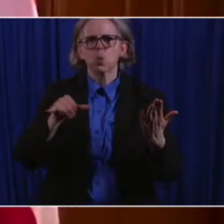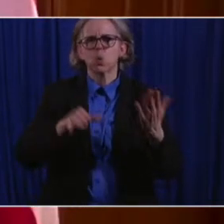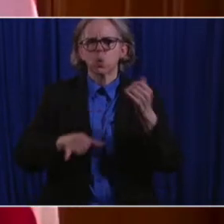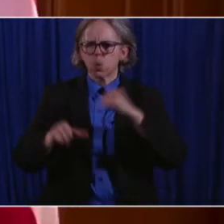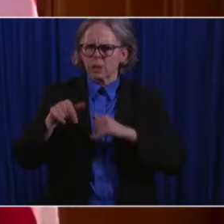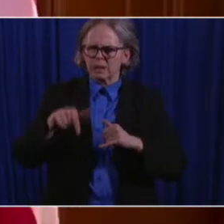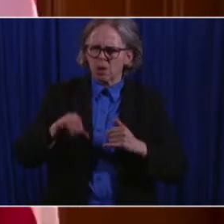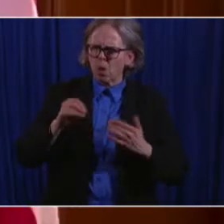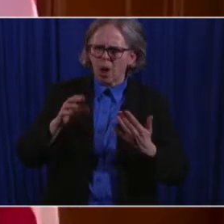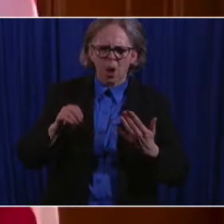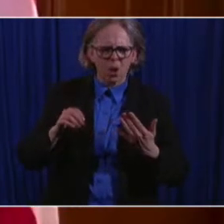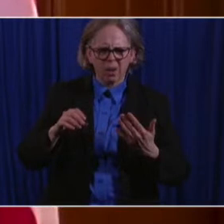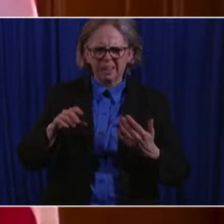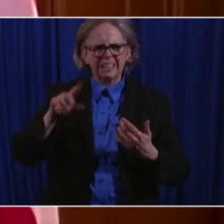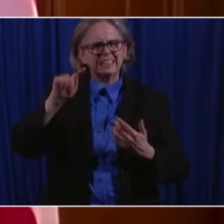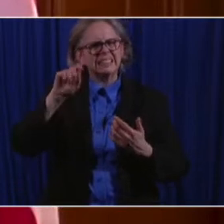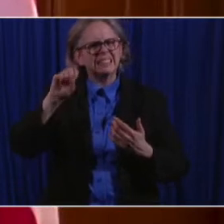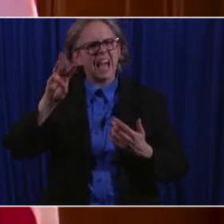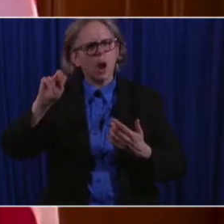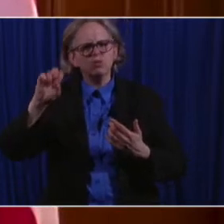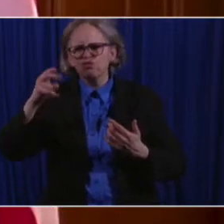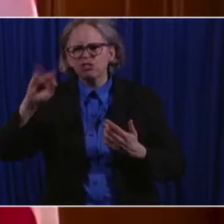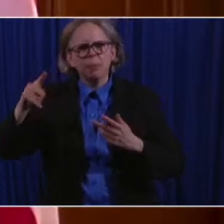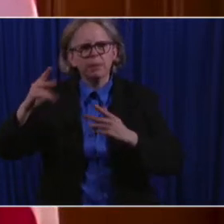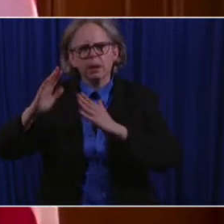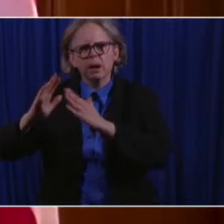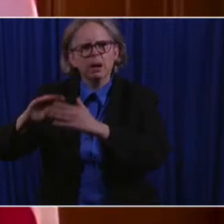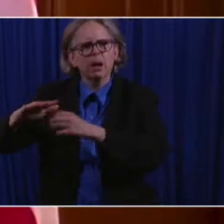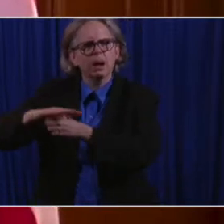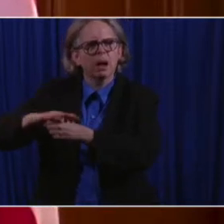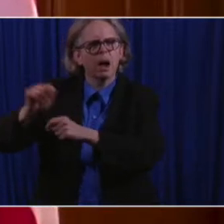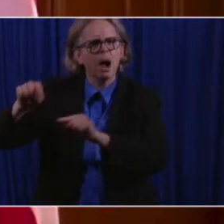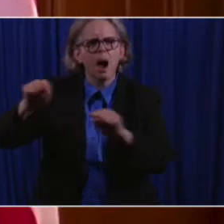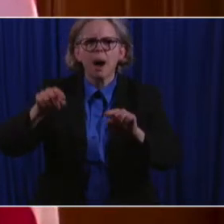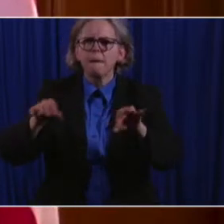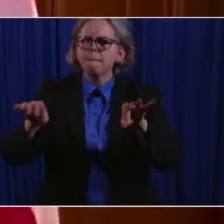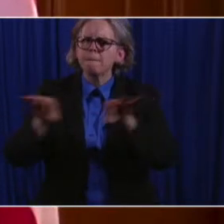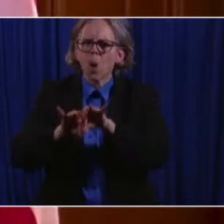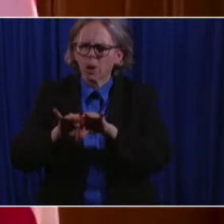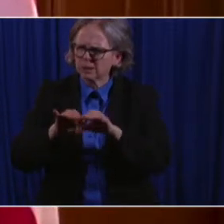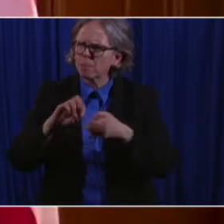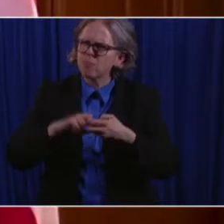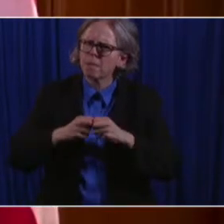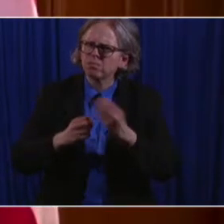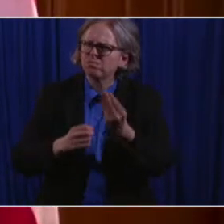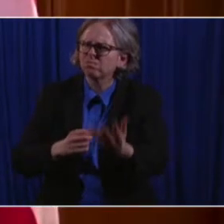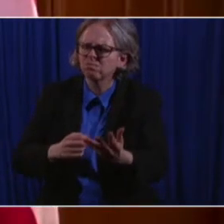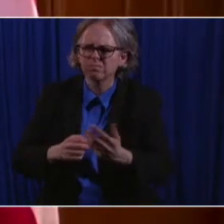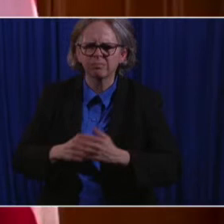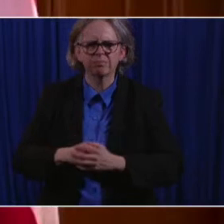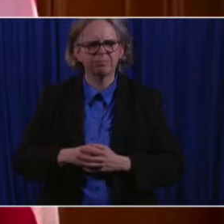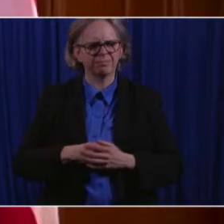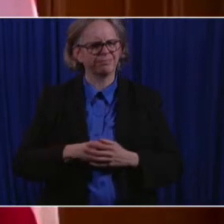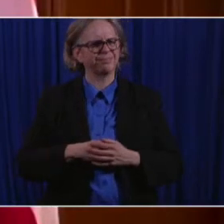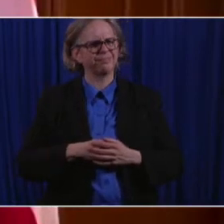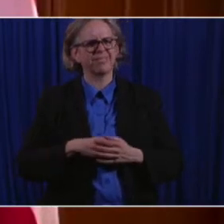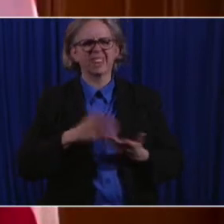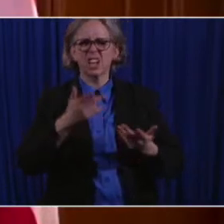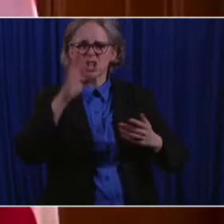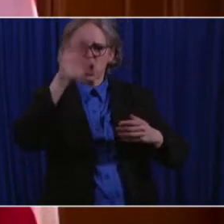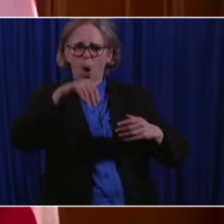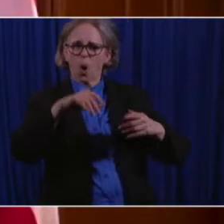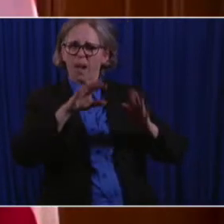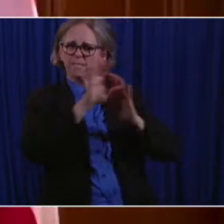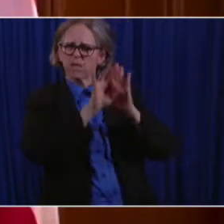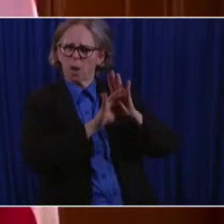significant role. So that certainly is a problem. You will also see, based on the formula, that we have some schools, Olentangy,